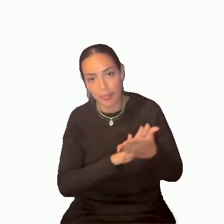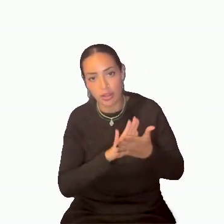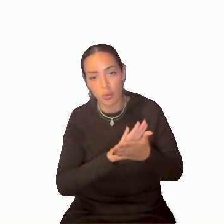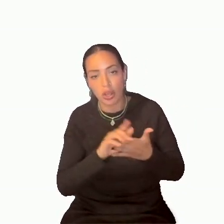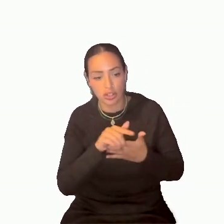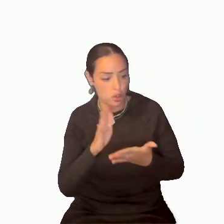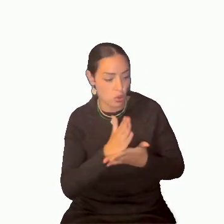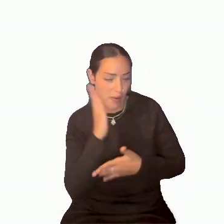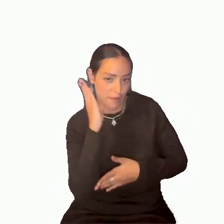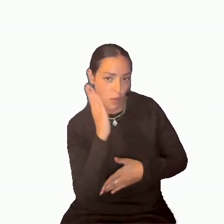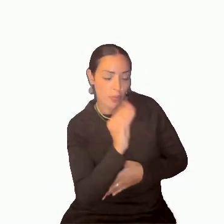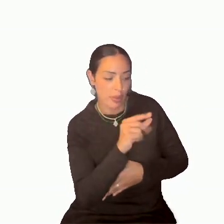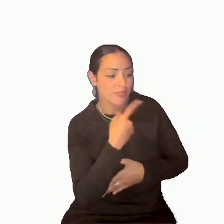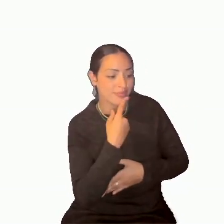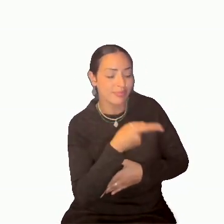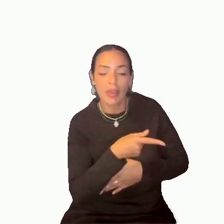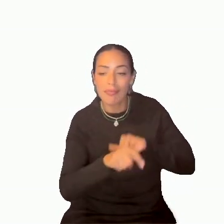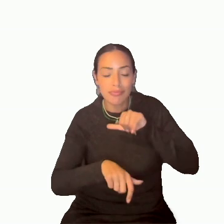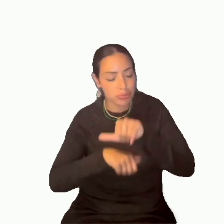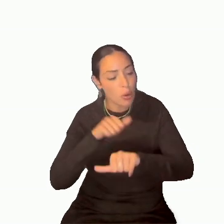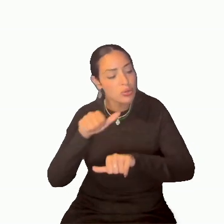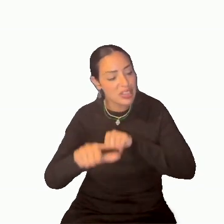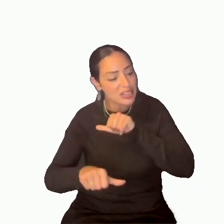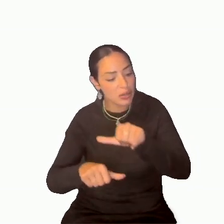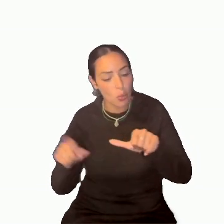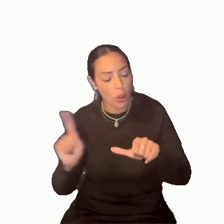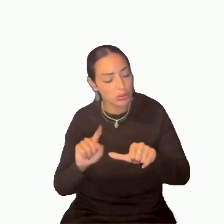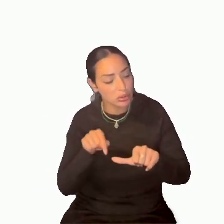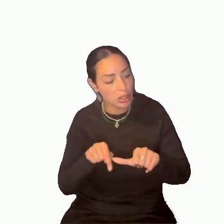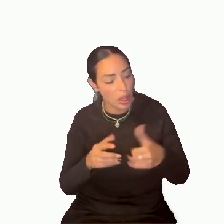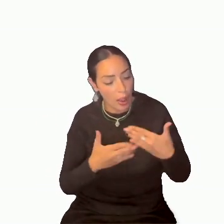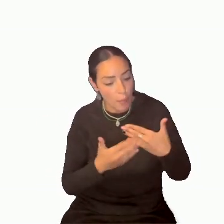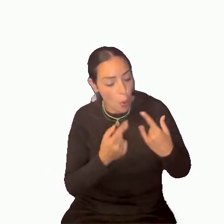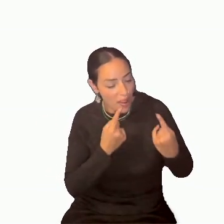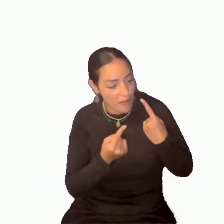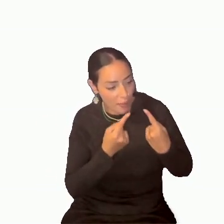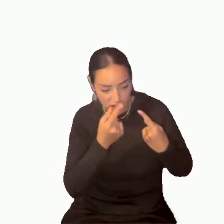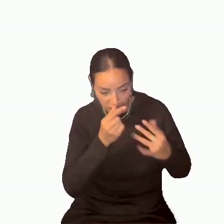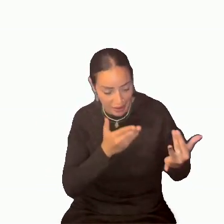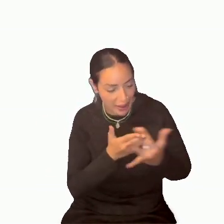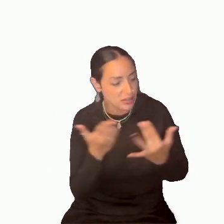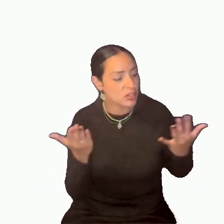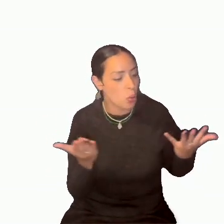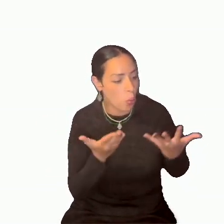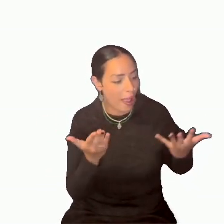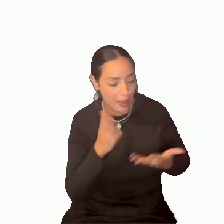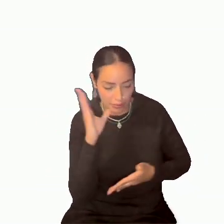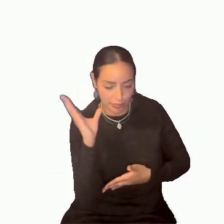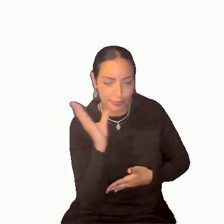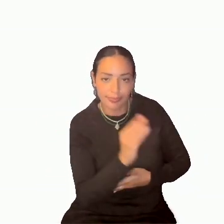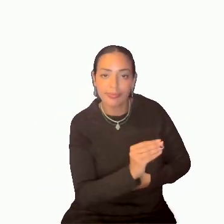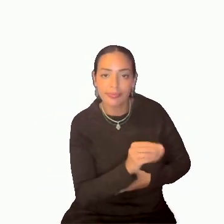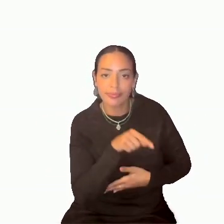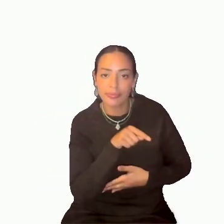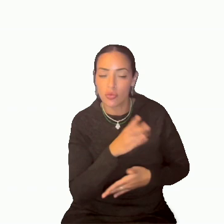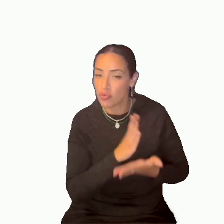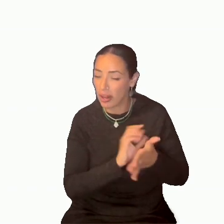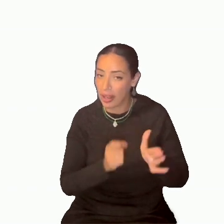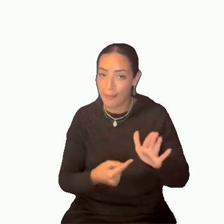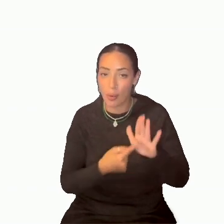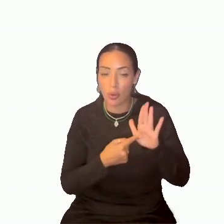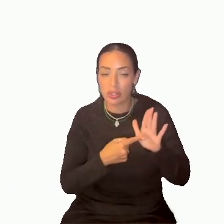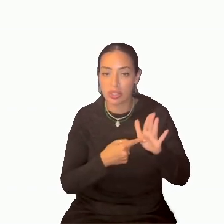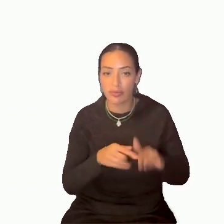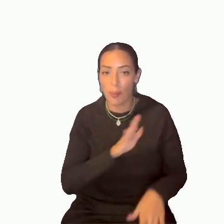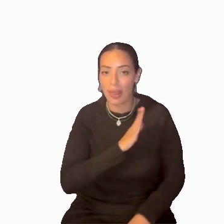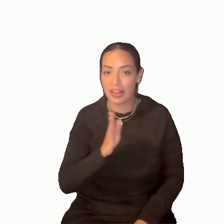that you make the bereaved family aware of this process and of where they can access further information. This aspect was particularly